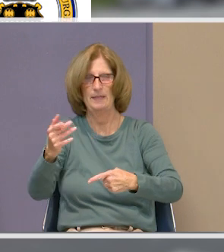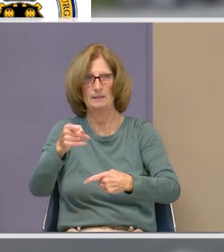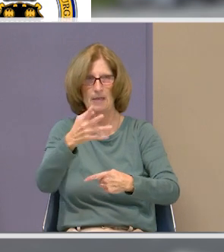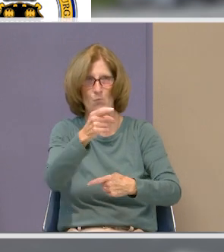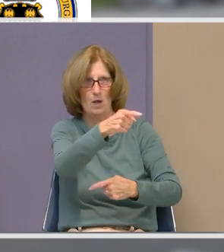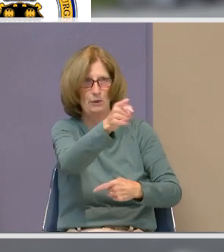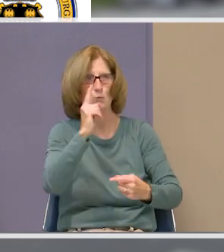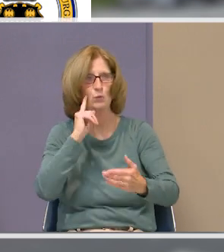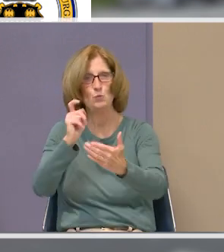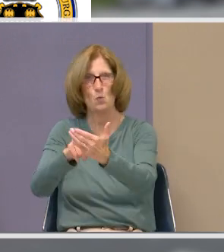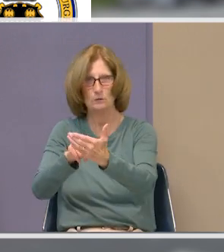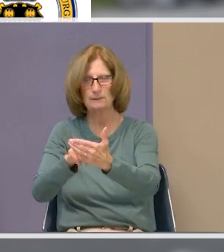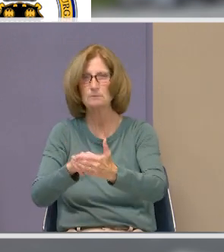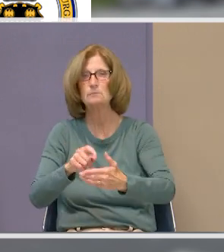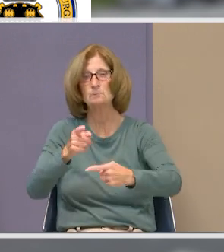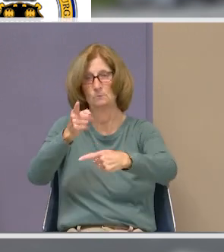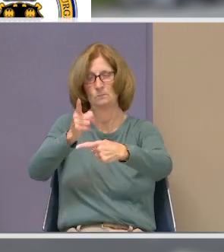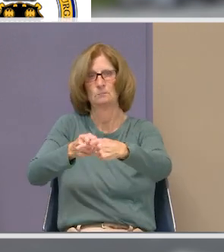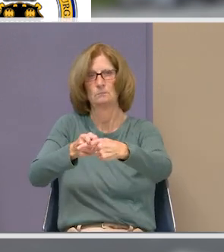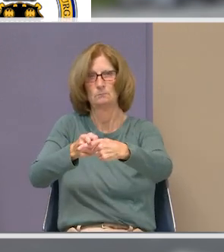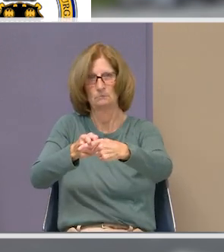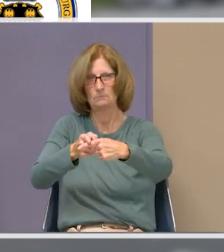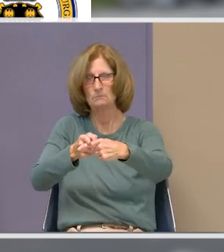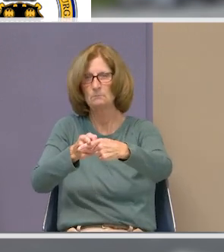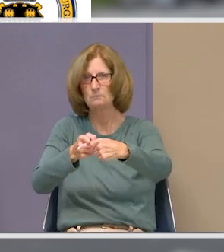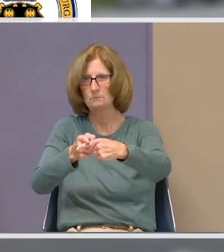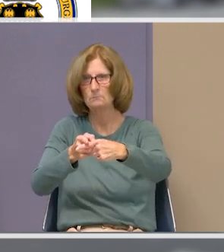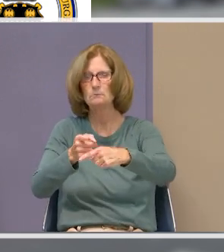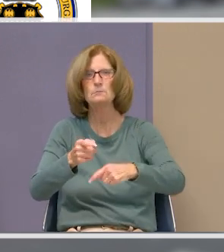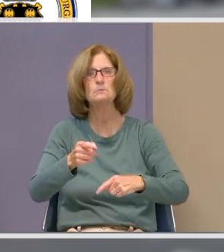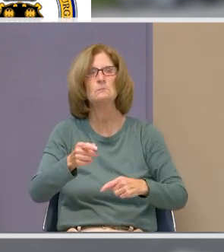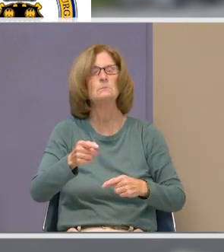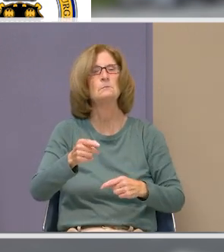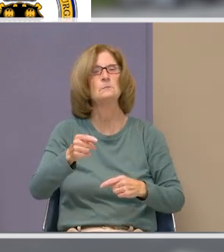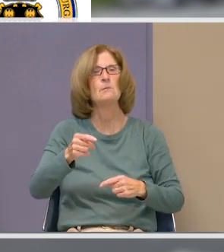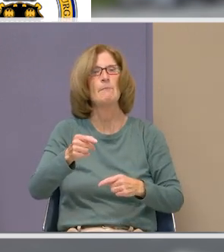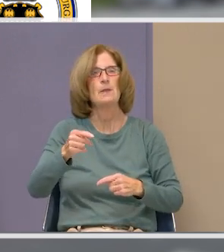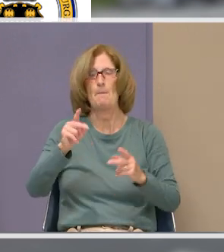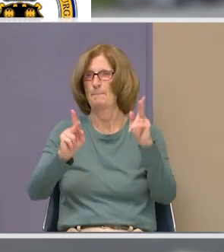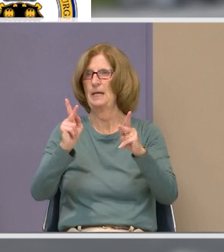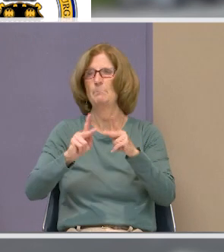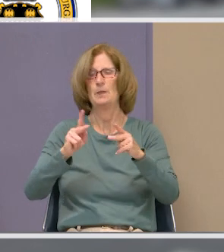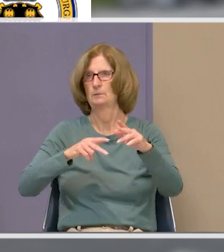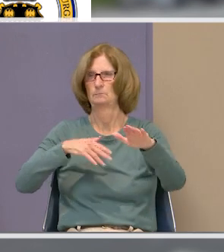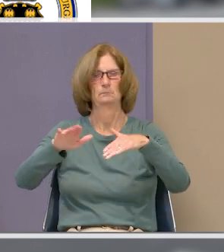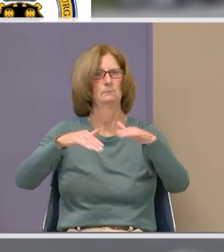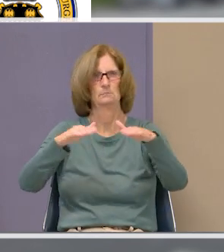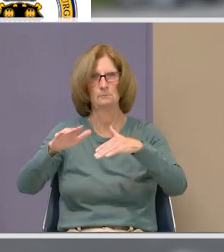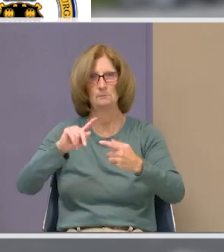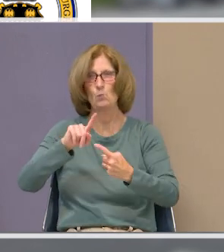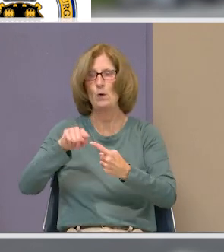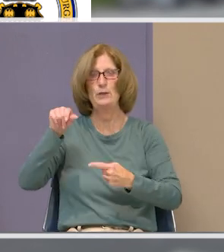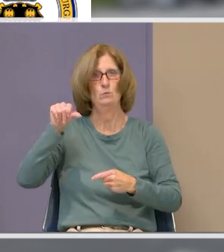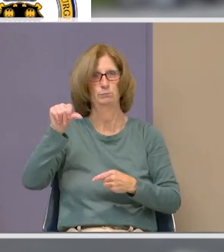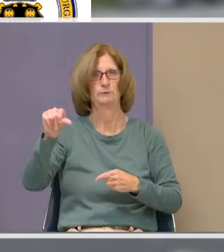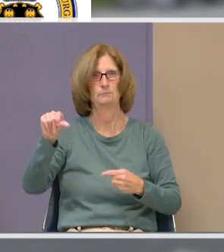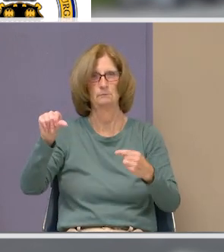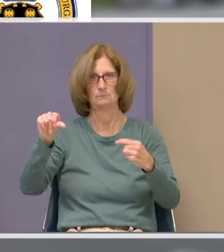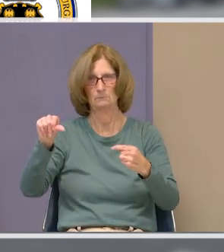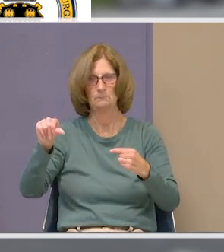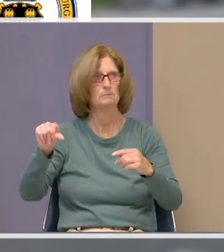out. The intersection currently runs in a pedestrian exclusive phase, which means when you press the button, it'll be called